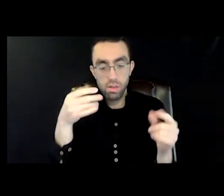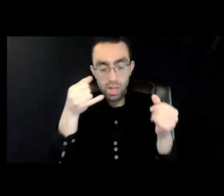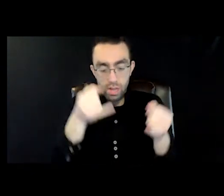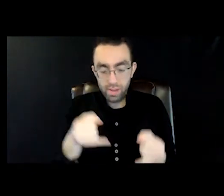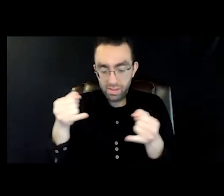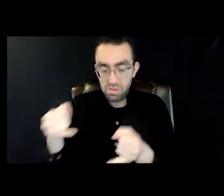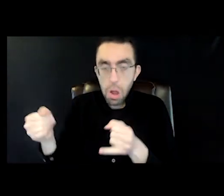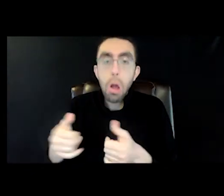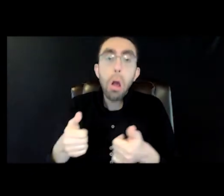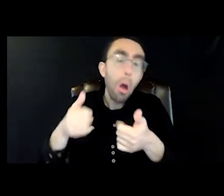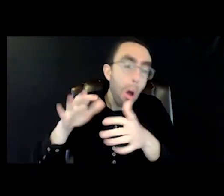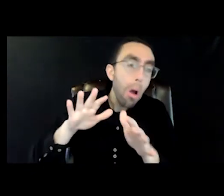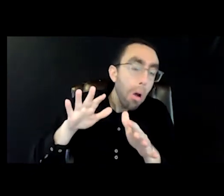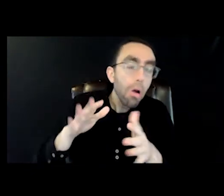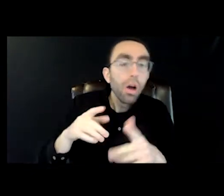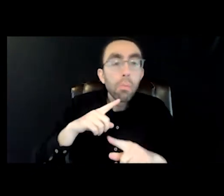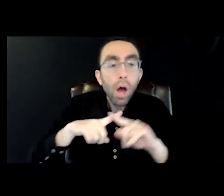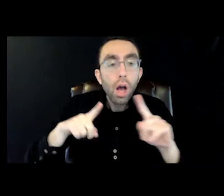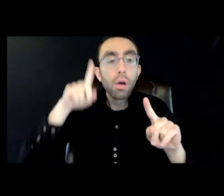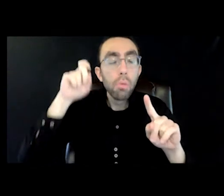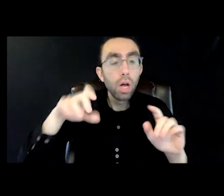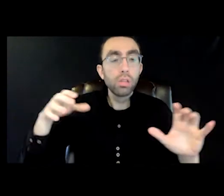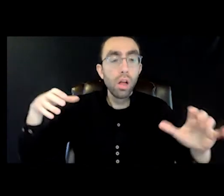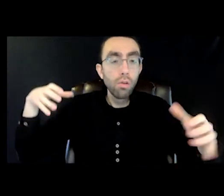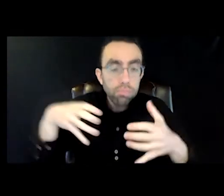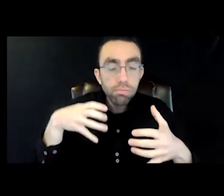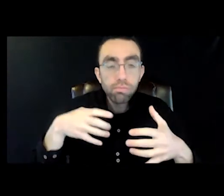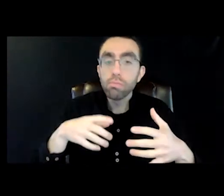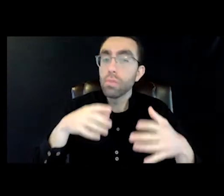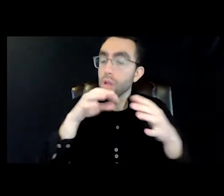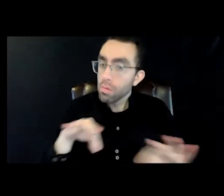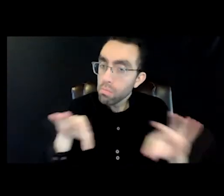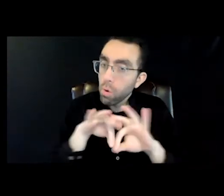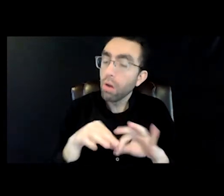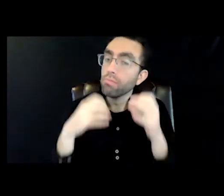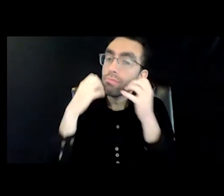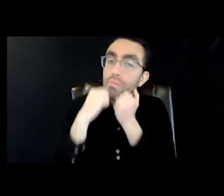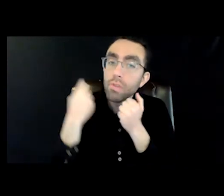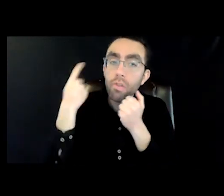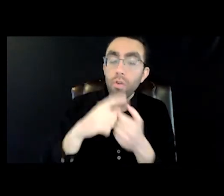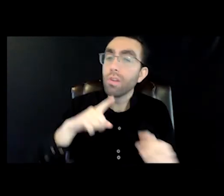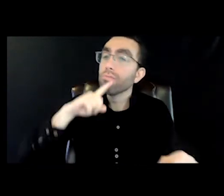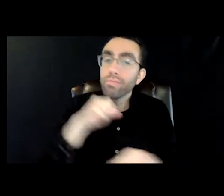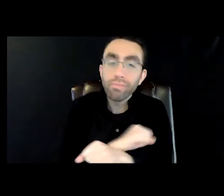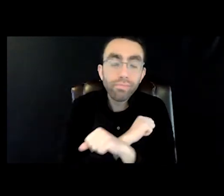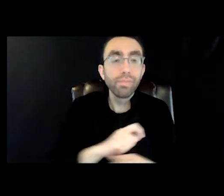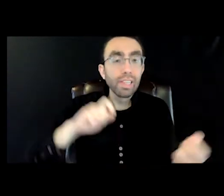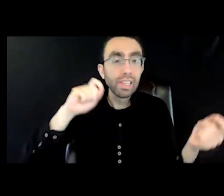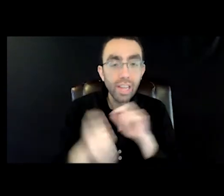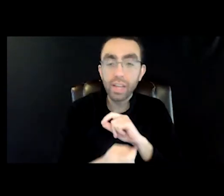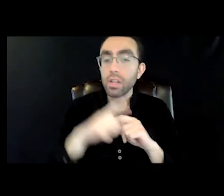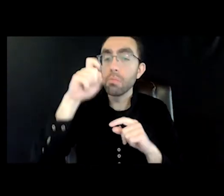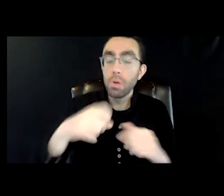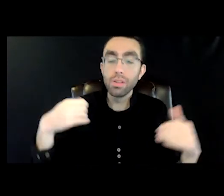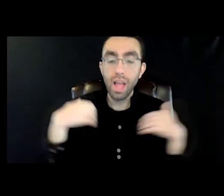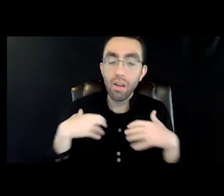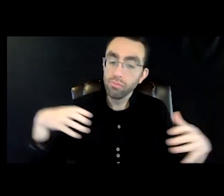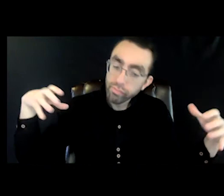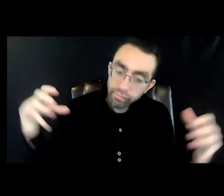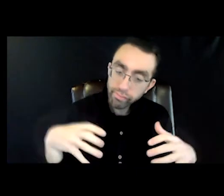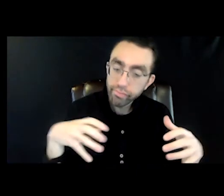for community and caring for self are interwoven essentials to any change-making work. Ain't that the truth,